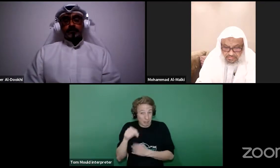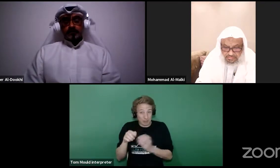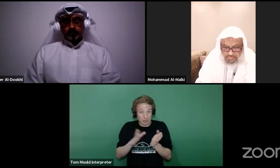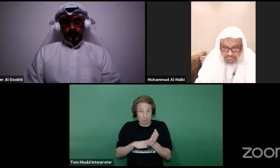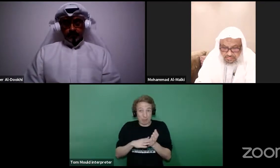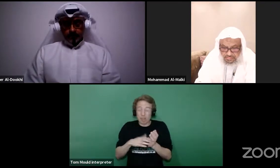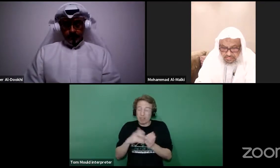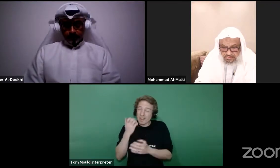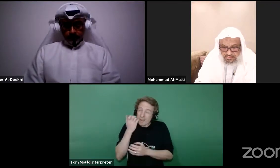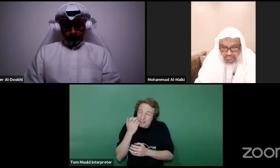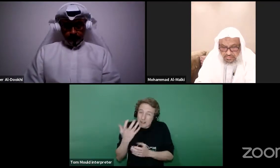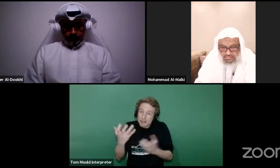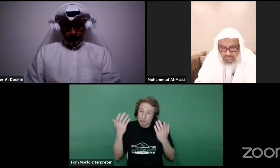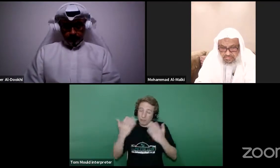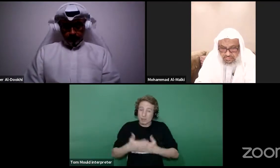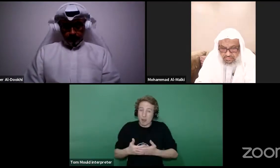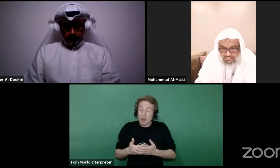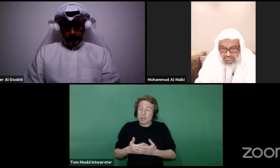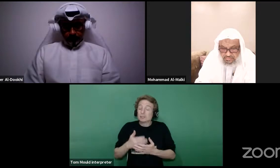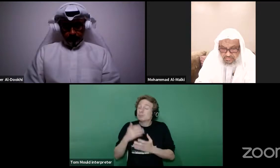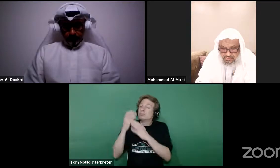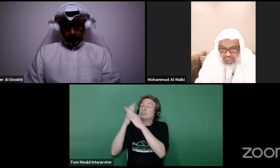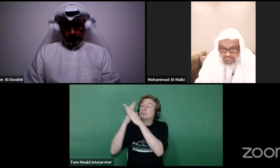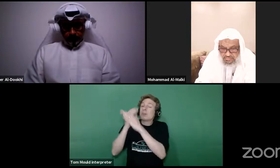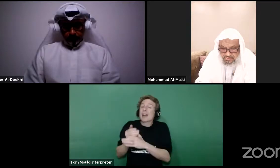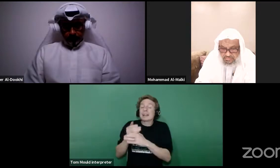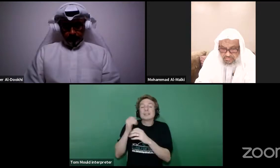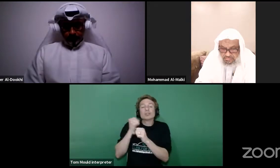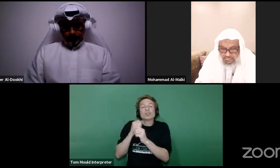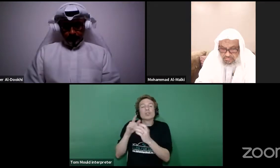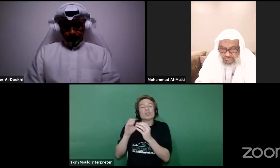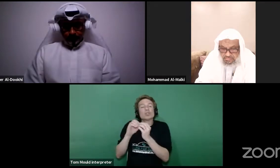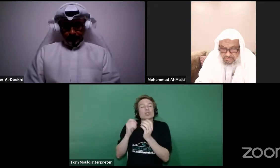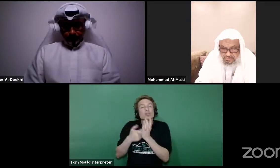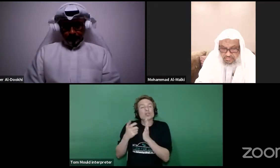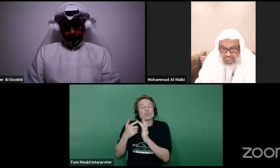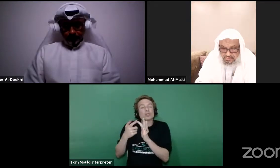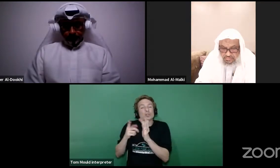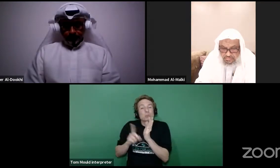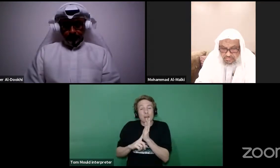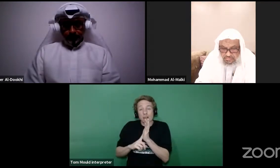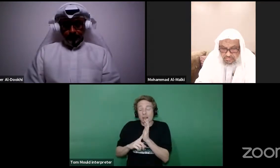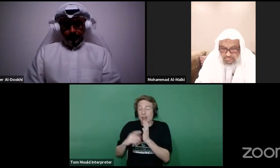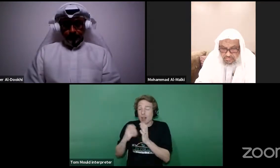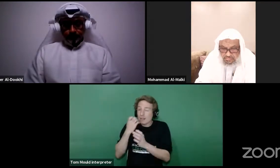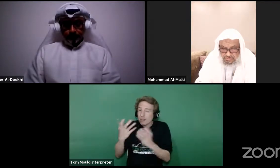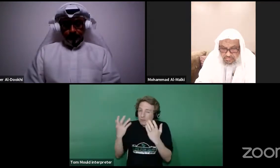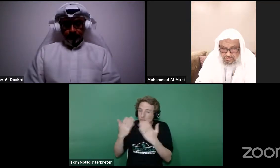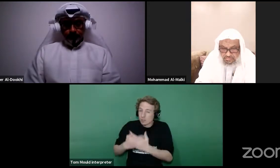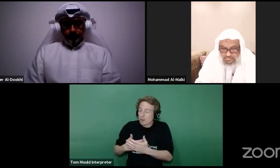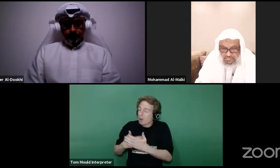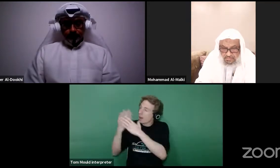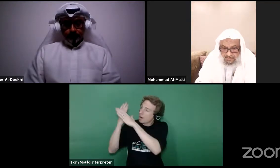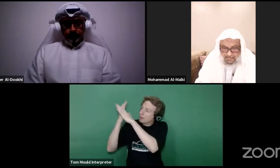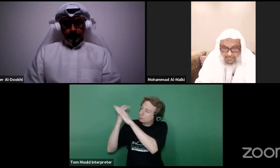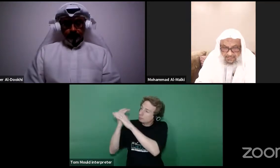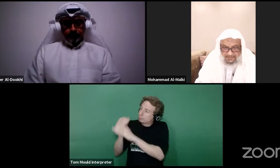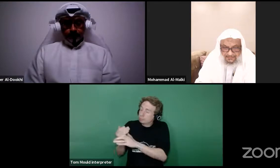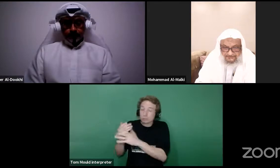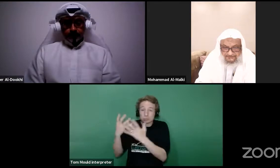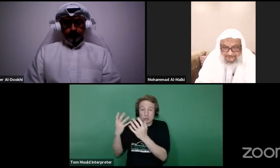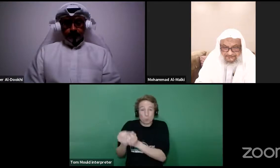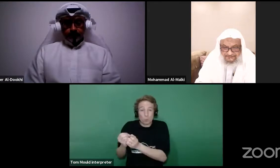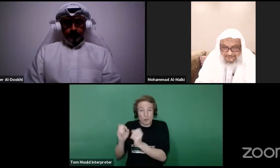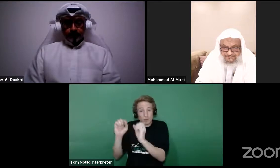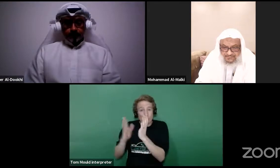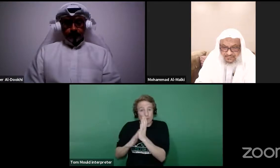the Quran to the Prophet, peace and blessings be upon him, or they used to study it every night of the Quran. And this was for the